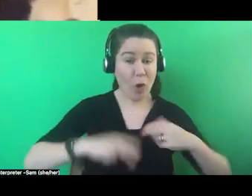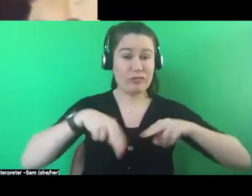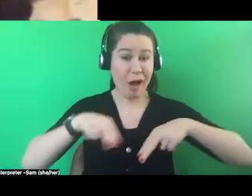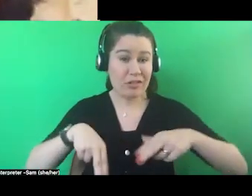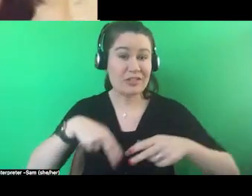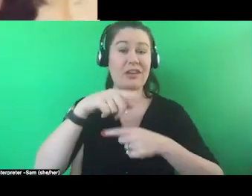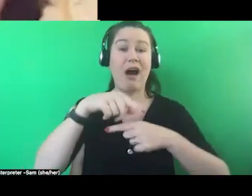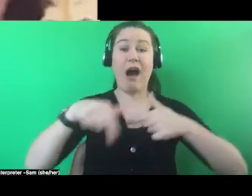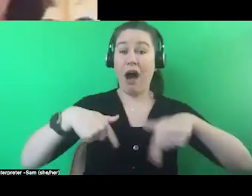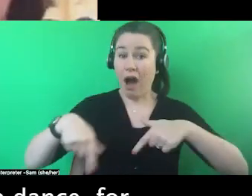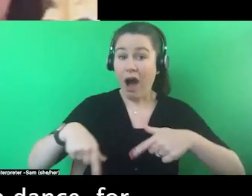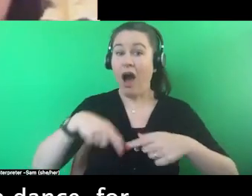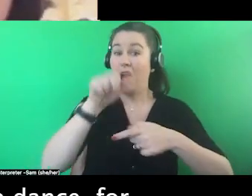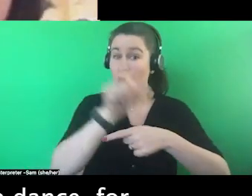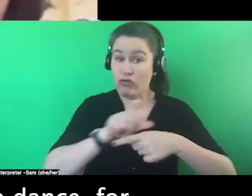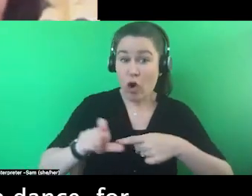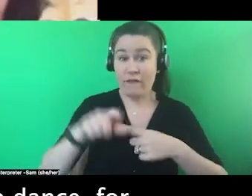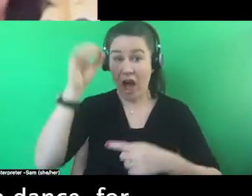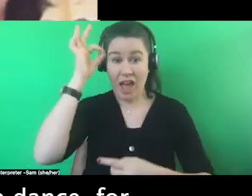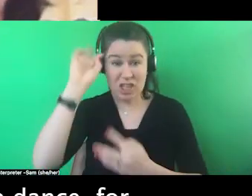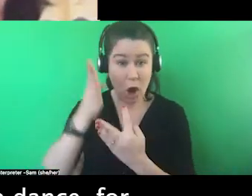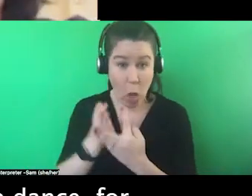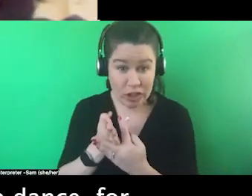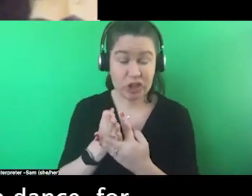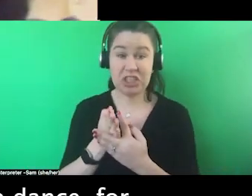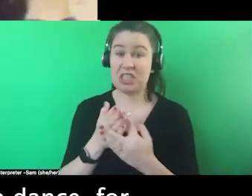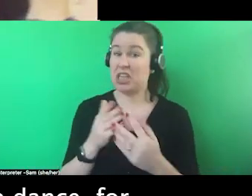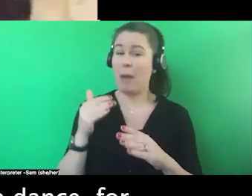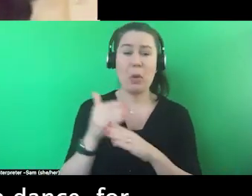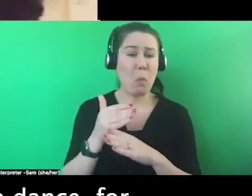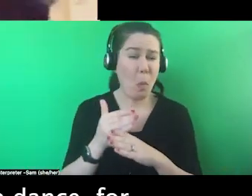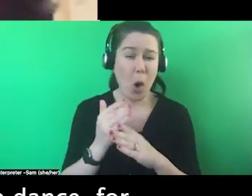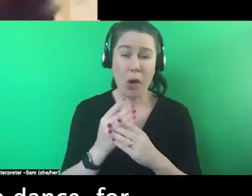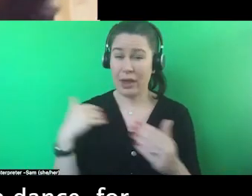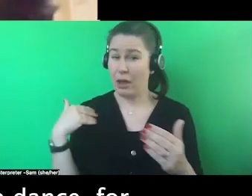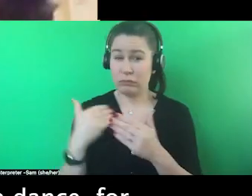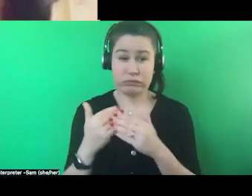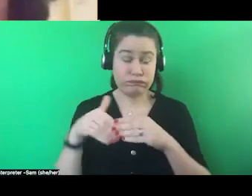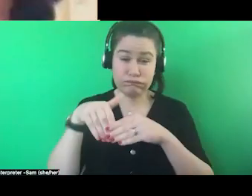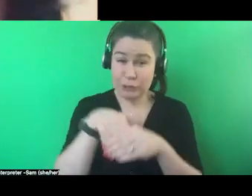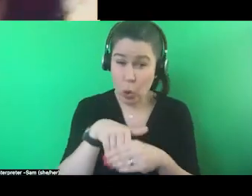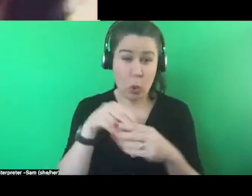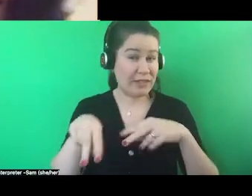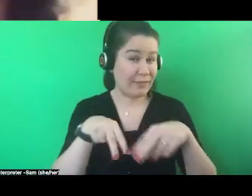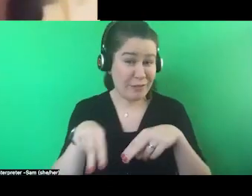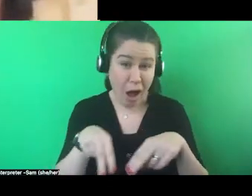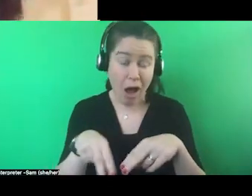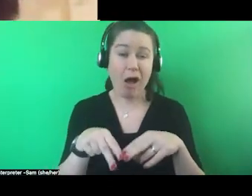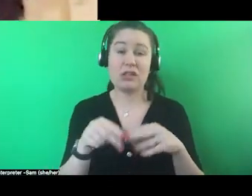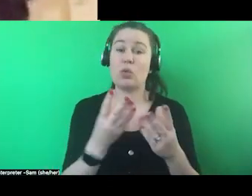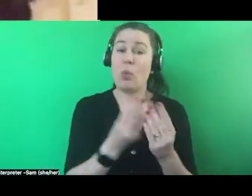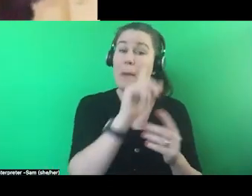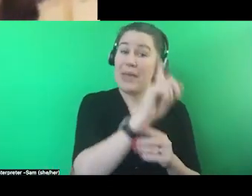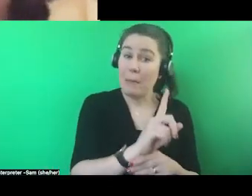and a psychologist, and have been working in the field of inclusive dance for people with intellective